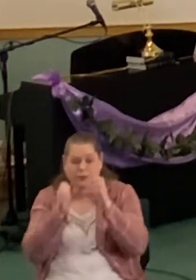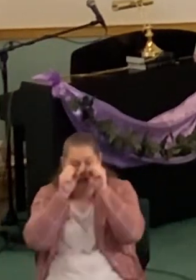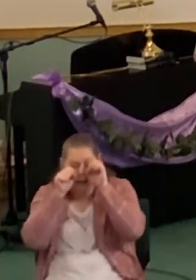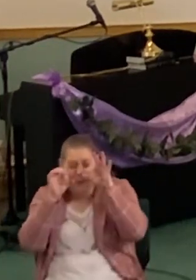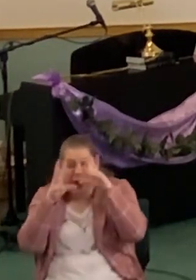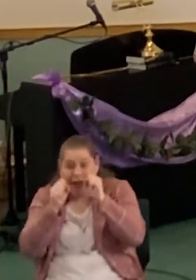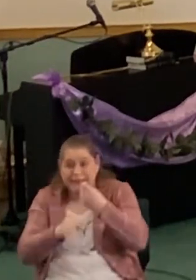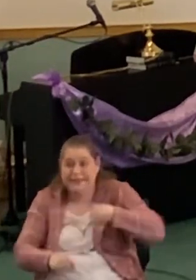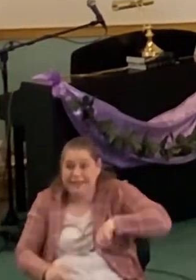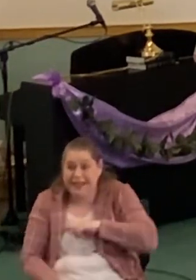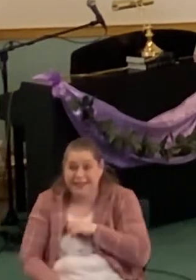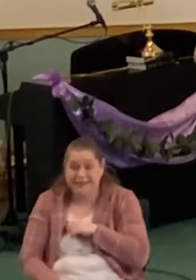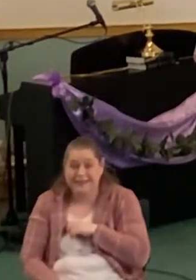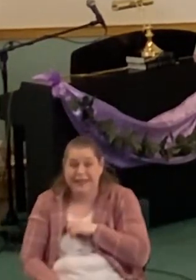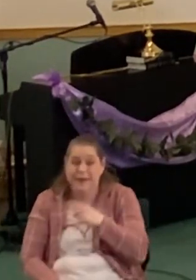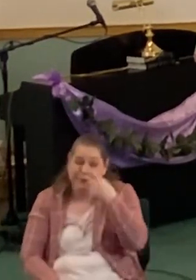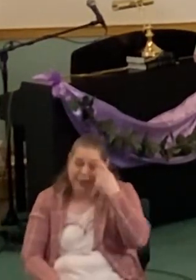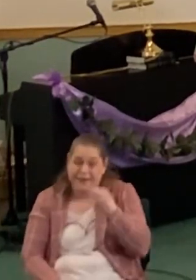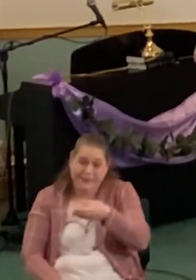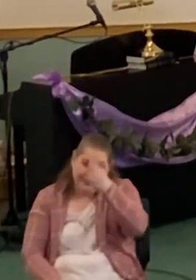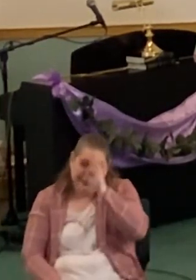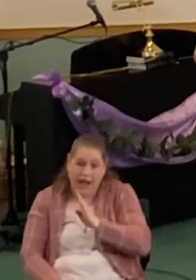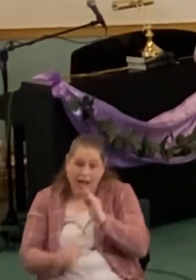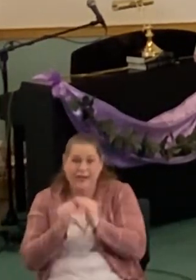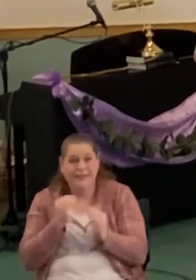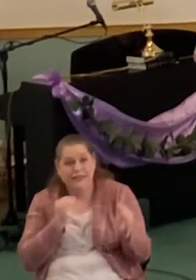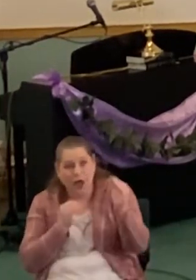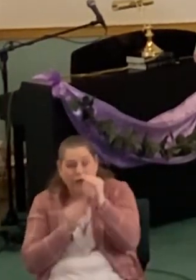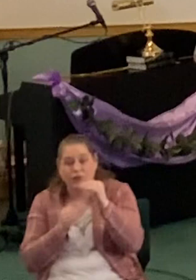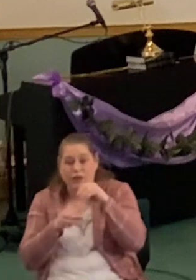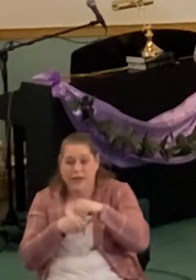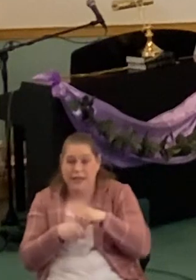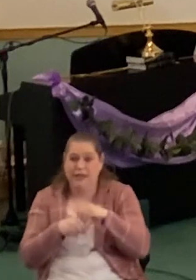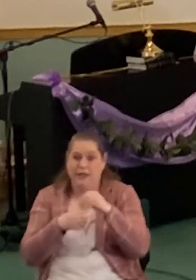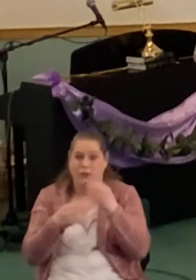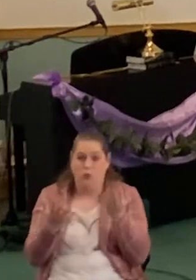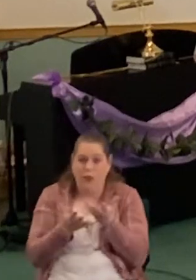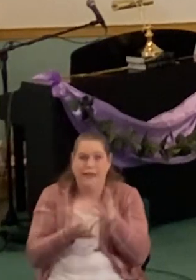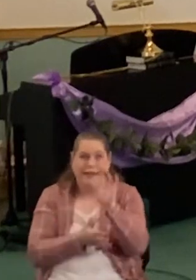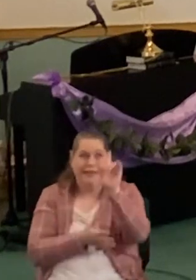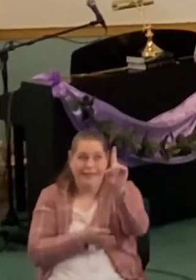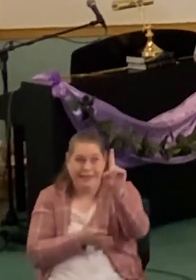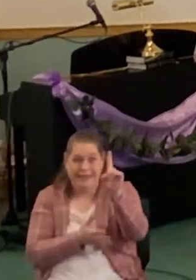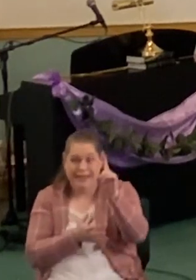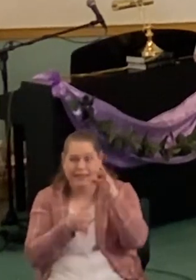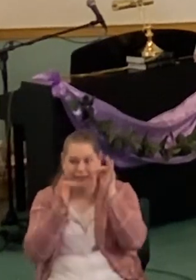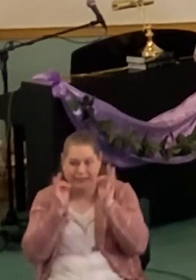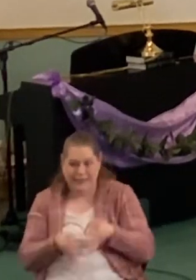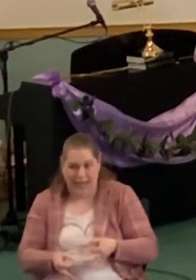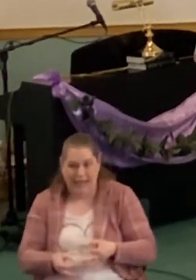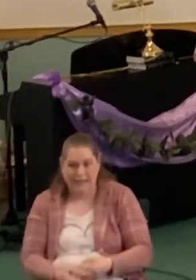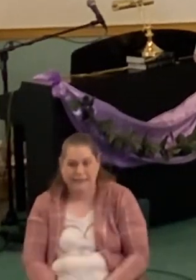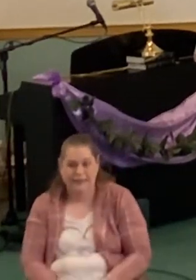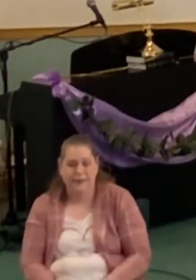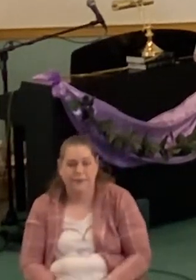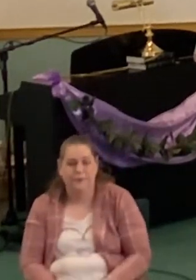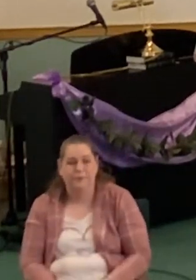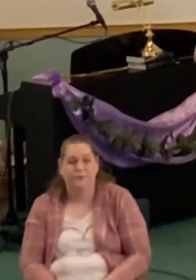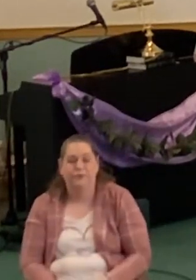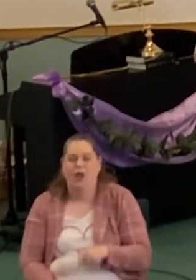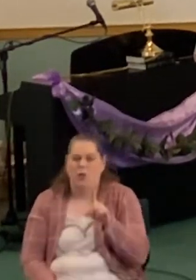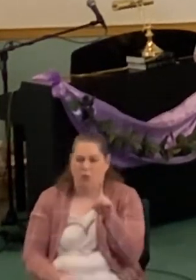because he is sovereign in what he does and what he decides. One commentator on these verses